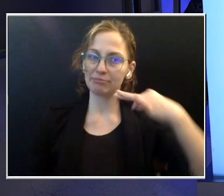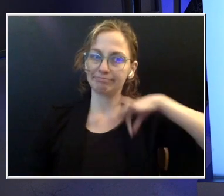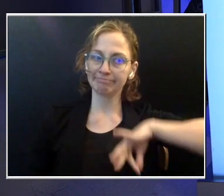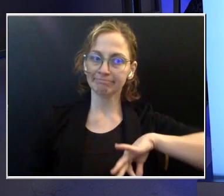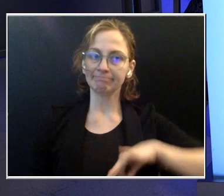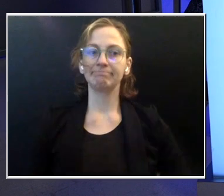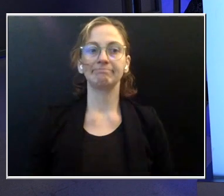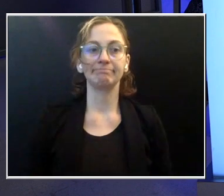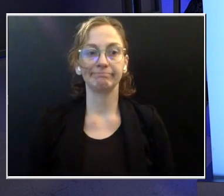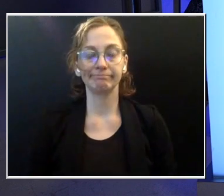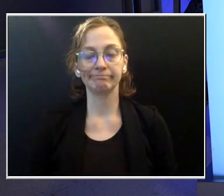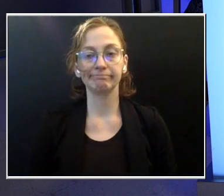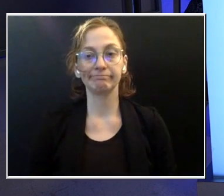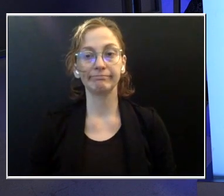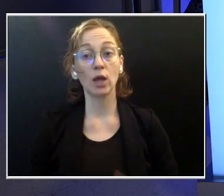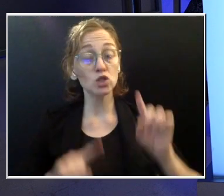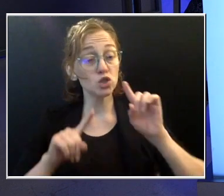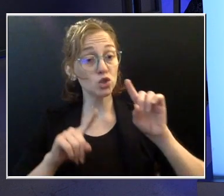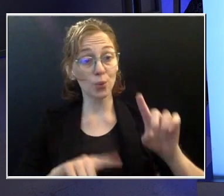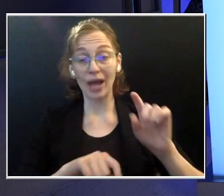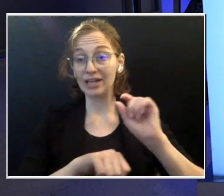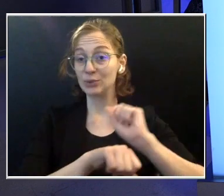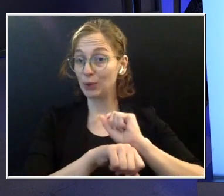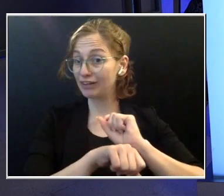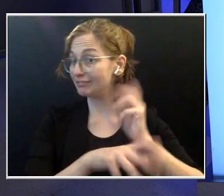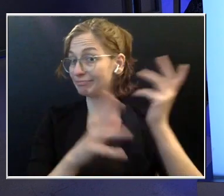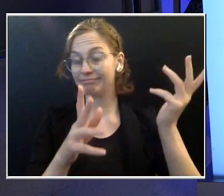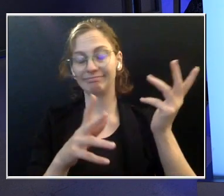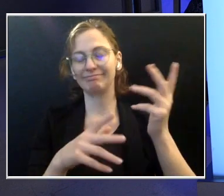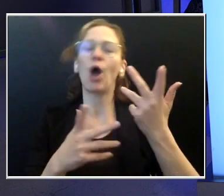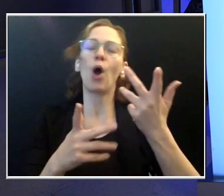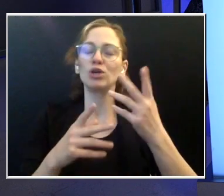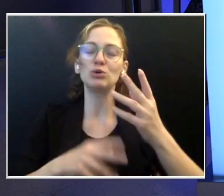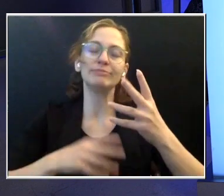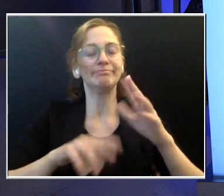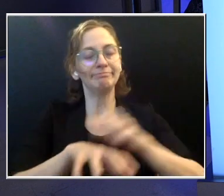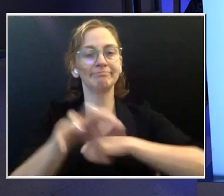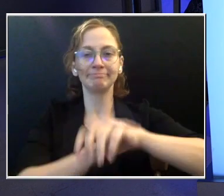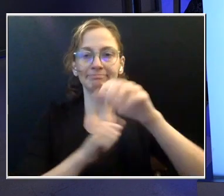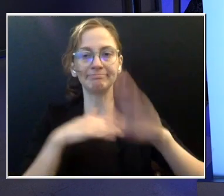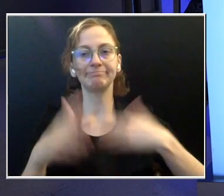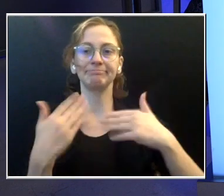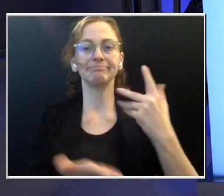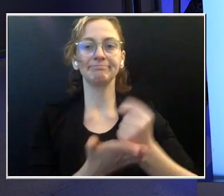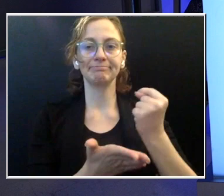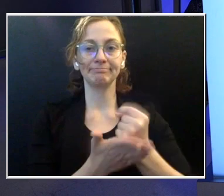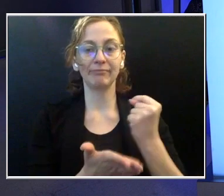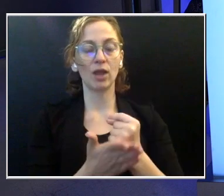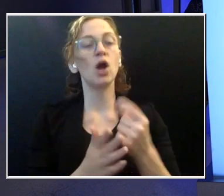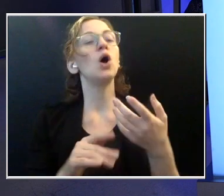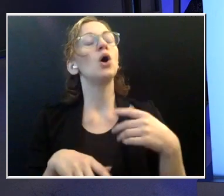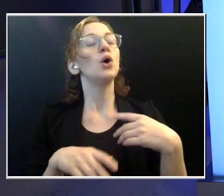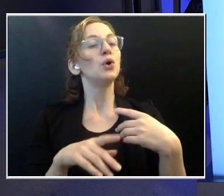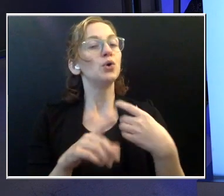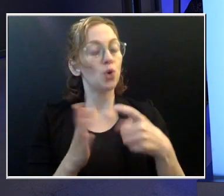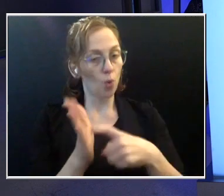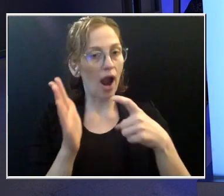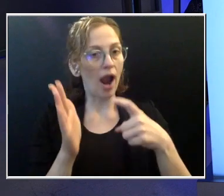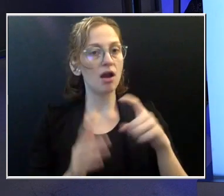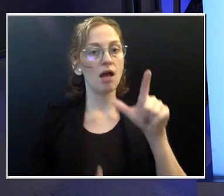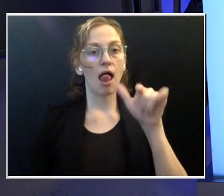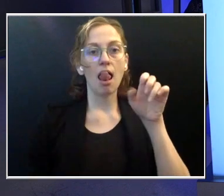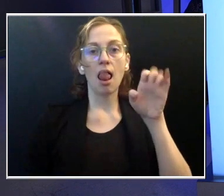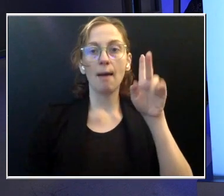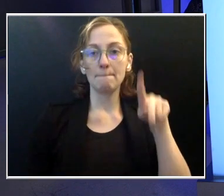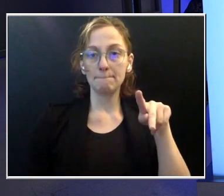get treatment. It involved a lumpectomy plus radiation. And Dr. Larson, statistically, how effective is the combination of both of those